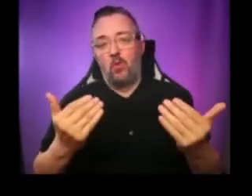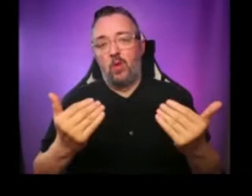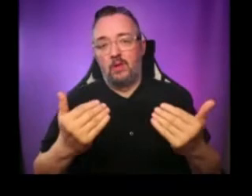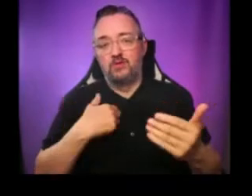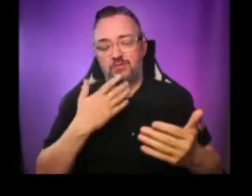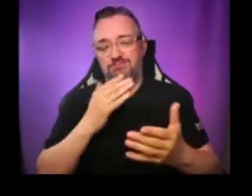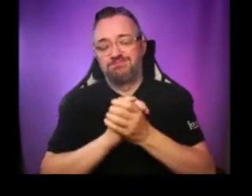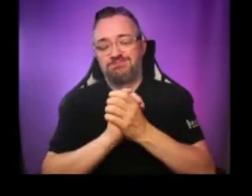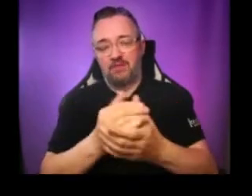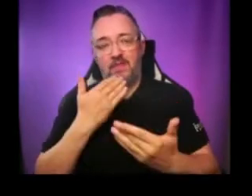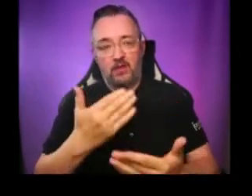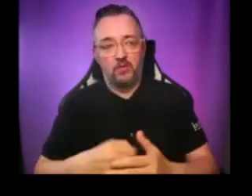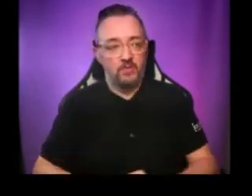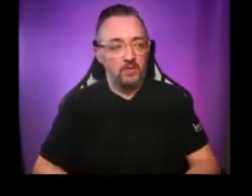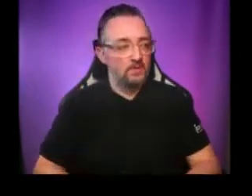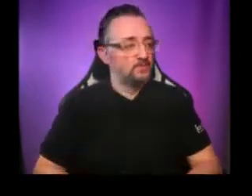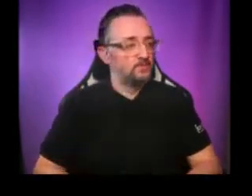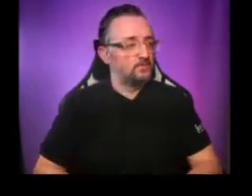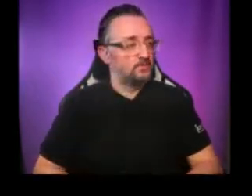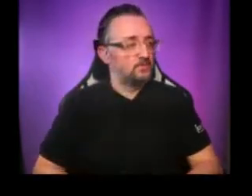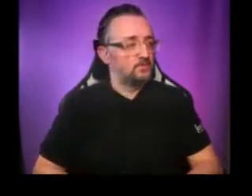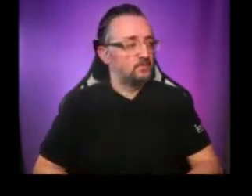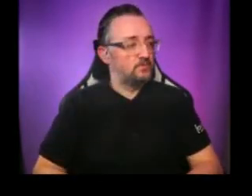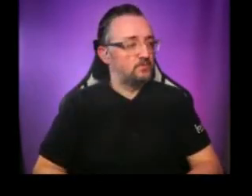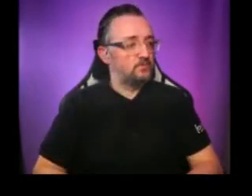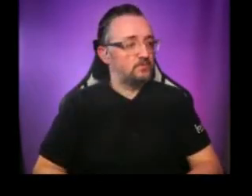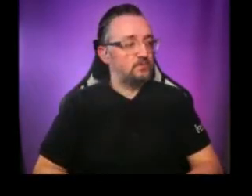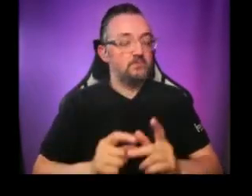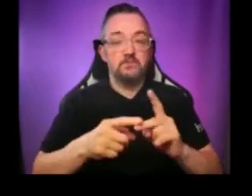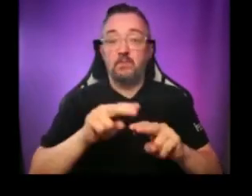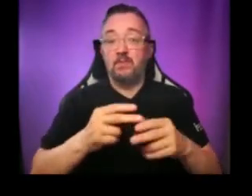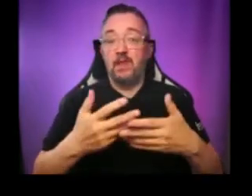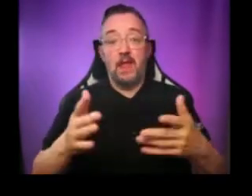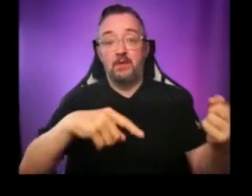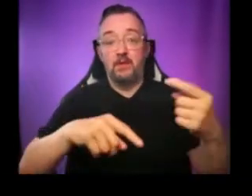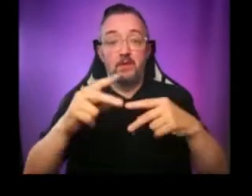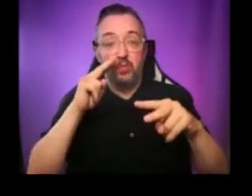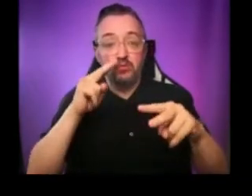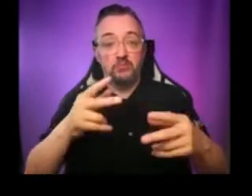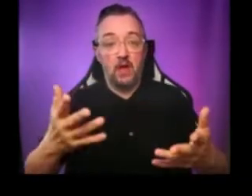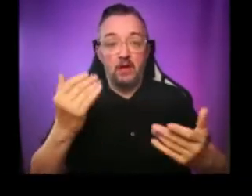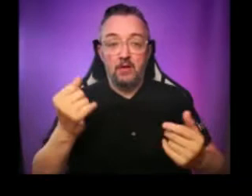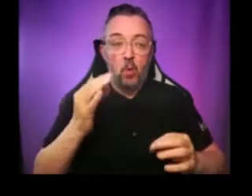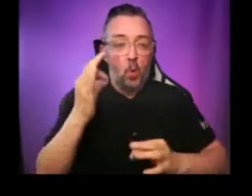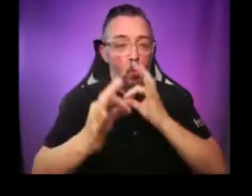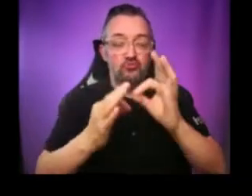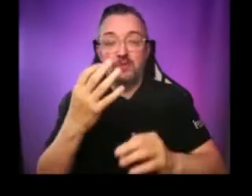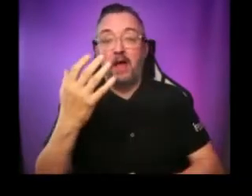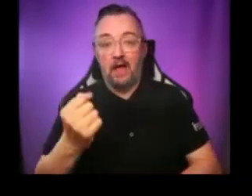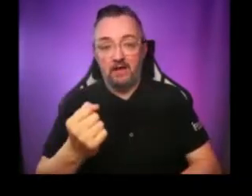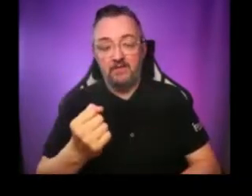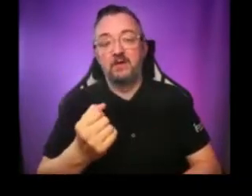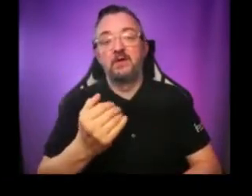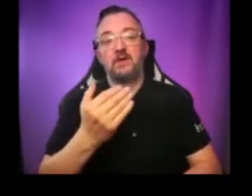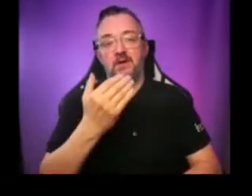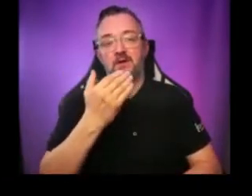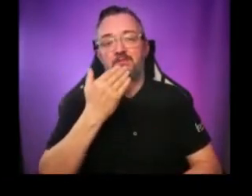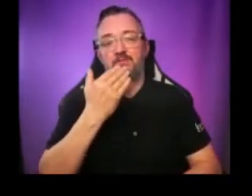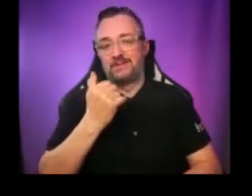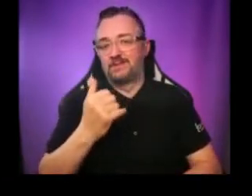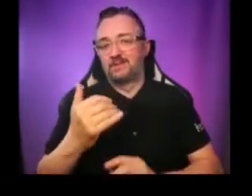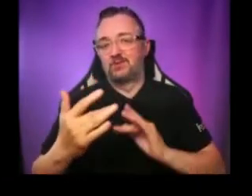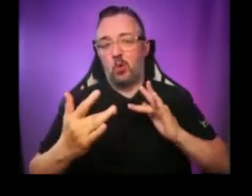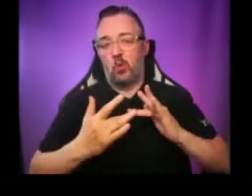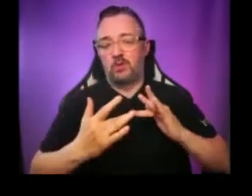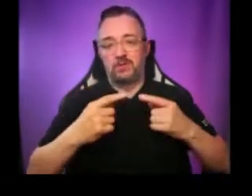grateful for that. If anybody listening today or watching online has any questions about our work, please feel free to get in touch with any one of